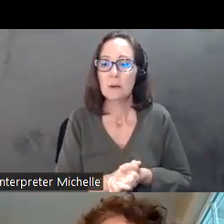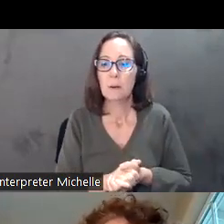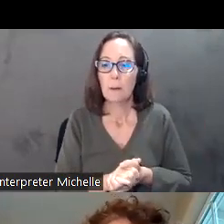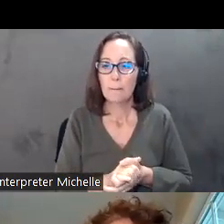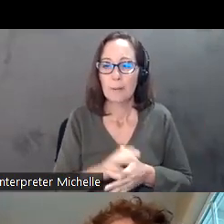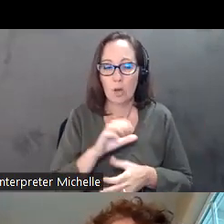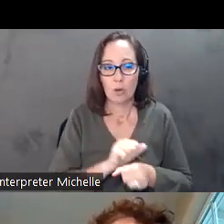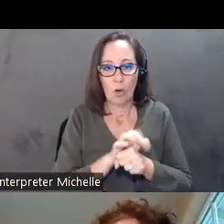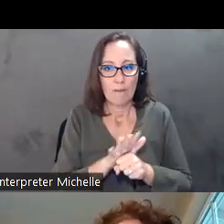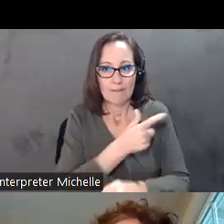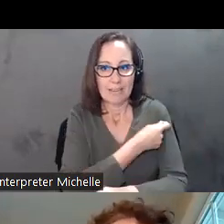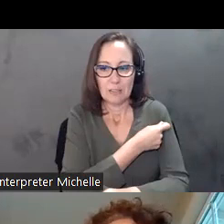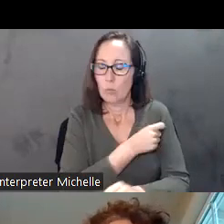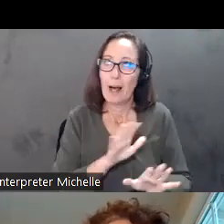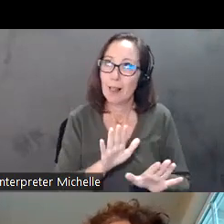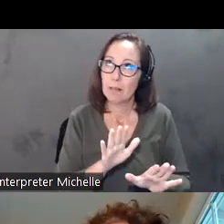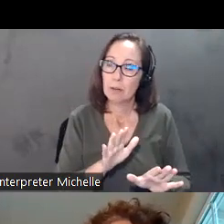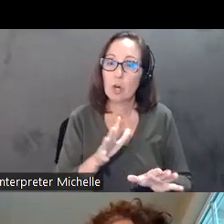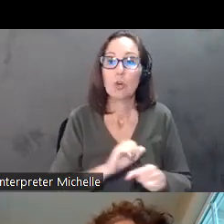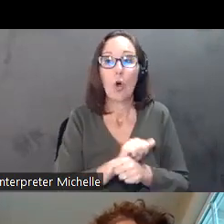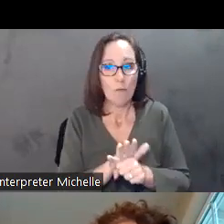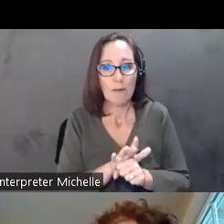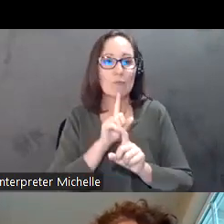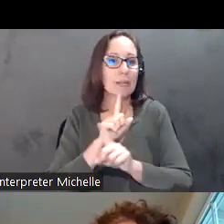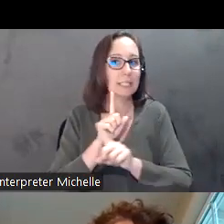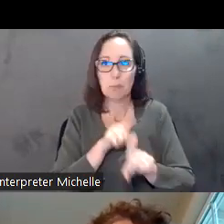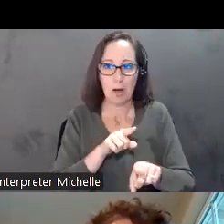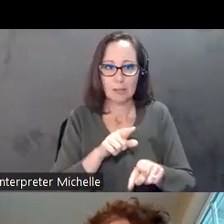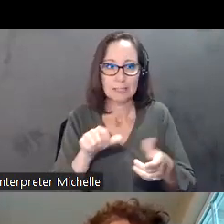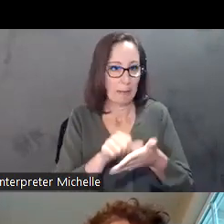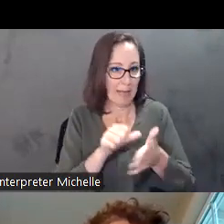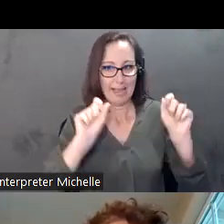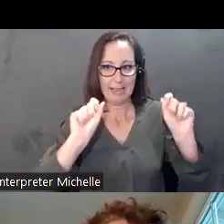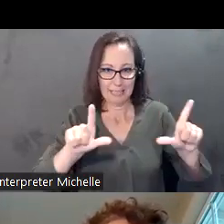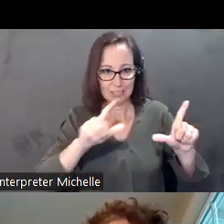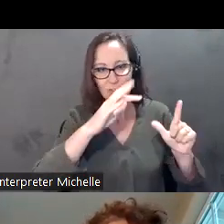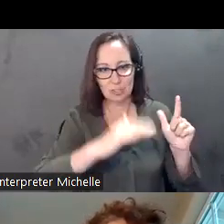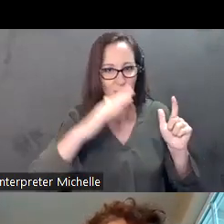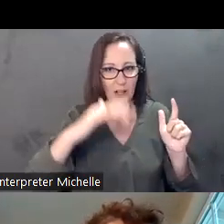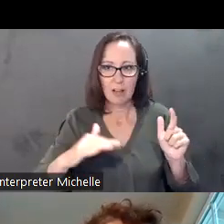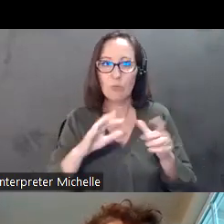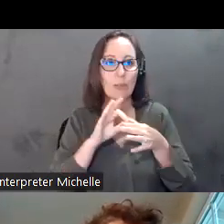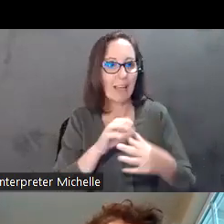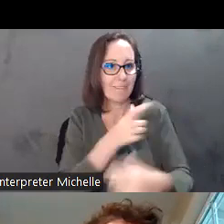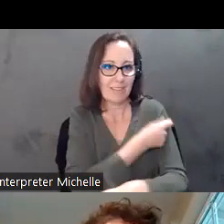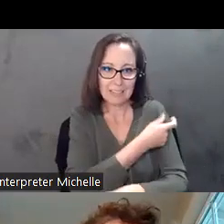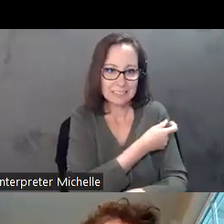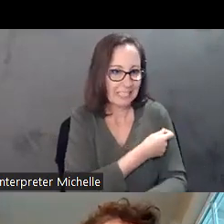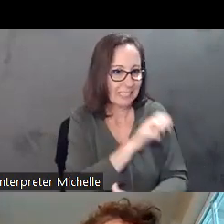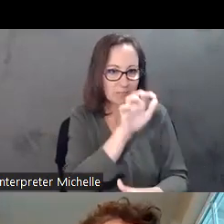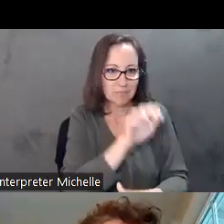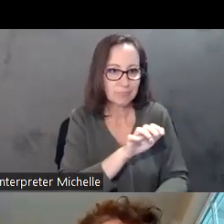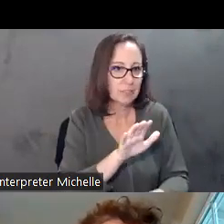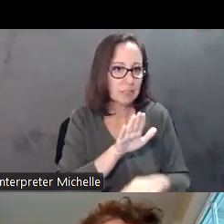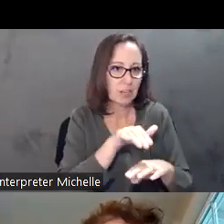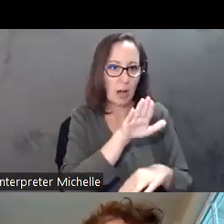COVID vaccination or our COVID response page, which has a whole portion on vaccines, as you can see at the top left here. At